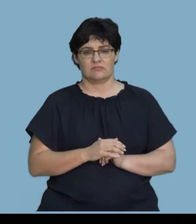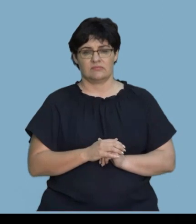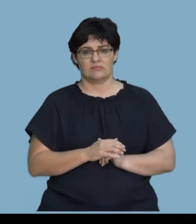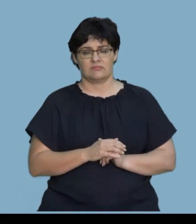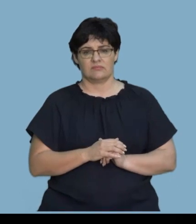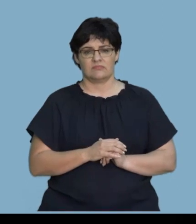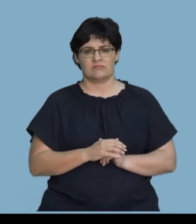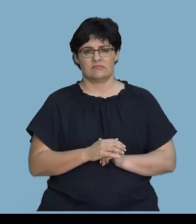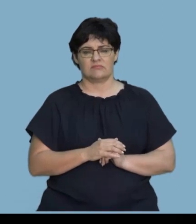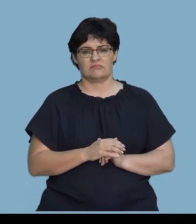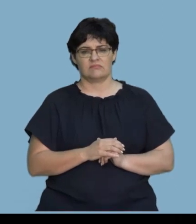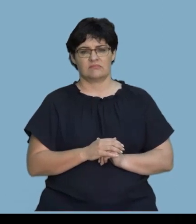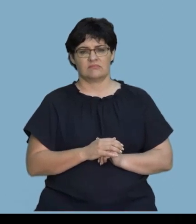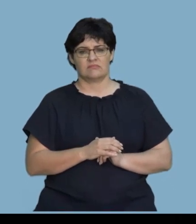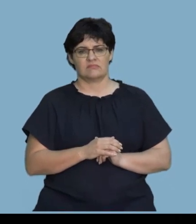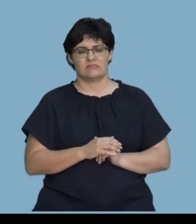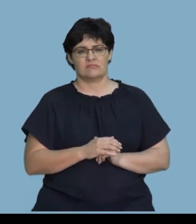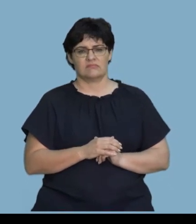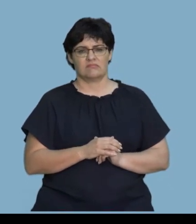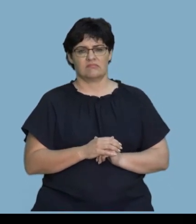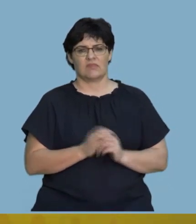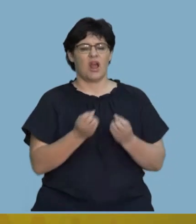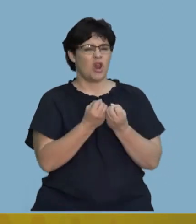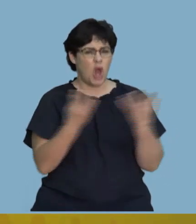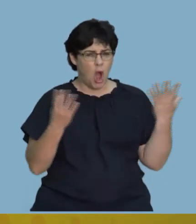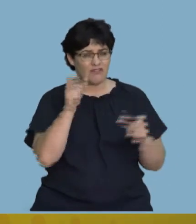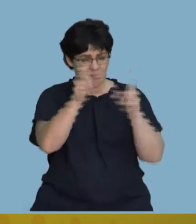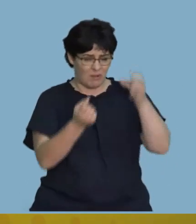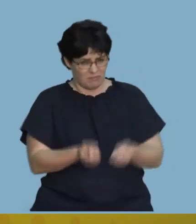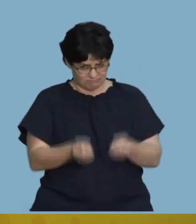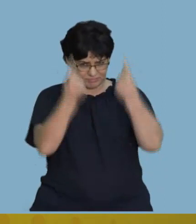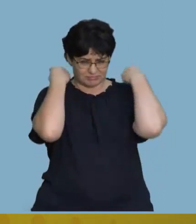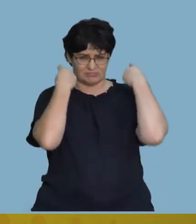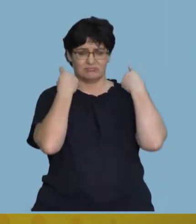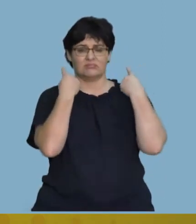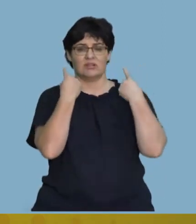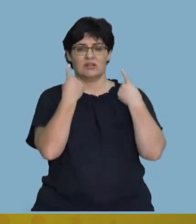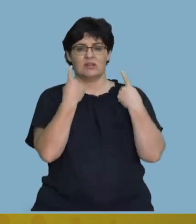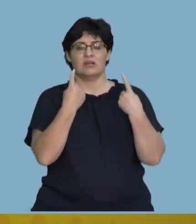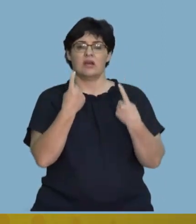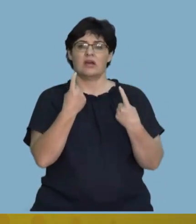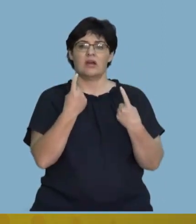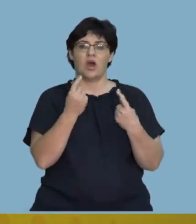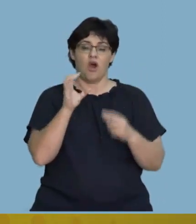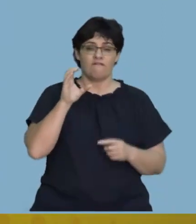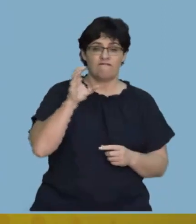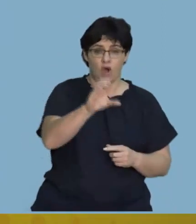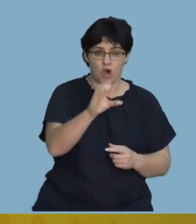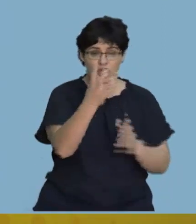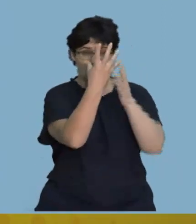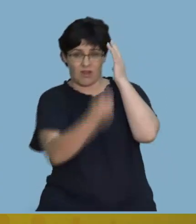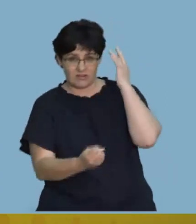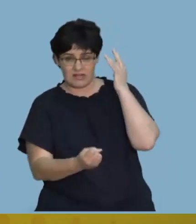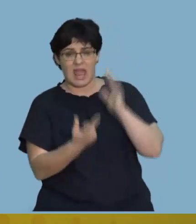a lot of, you know, misconceptions as far as force of gravity versus gravity. So gravity is a